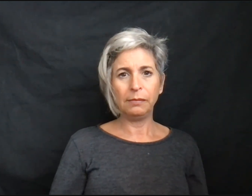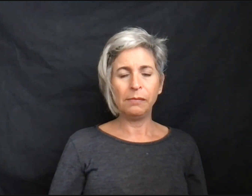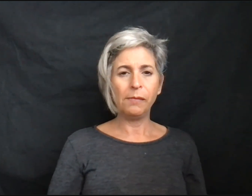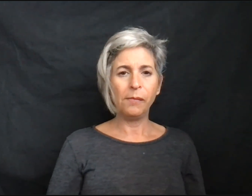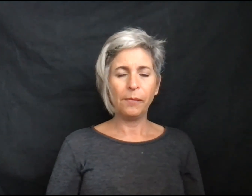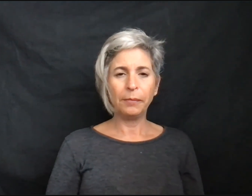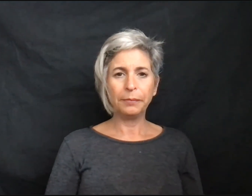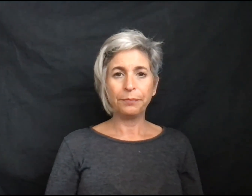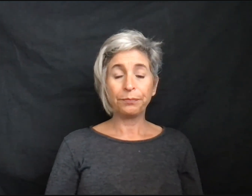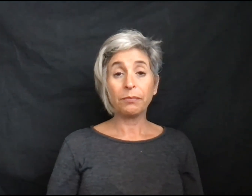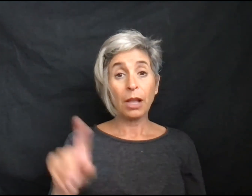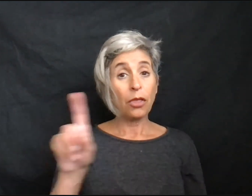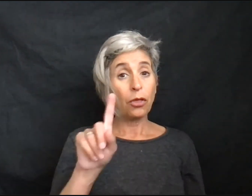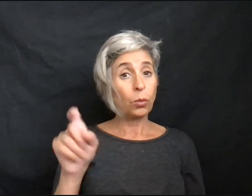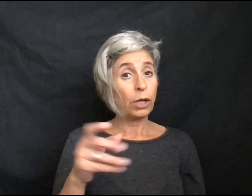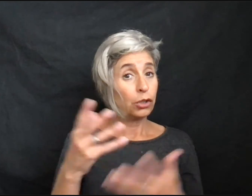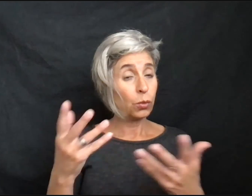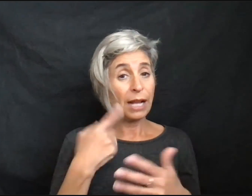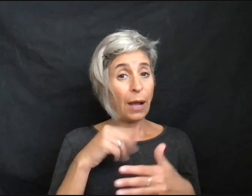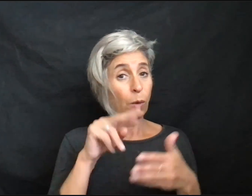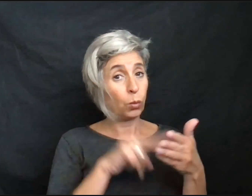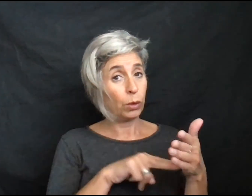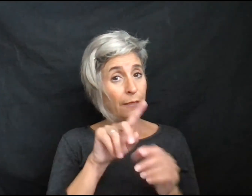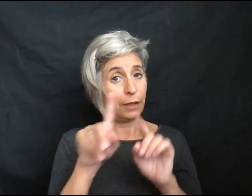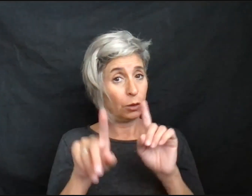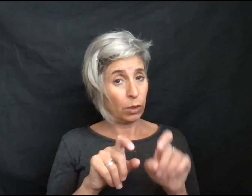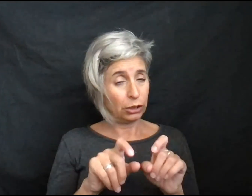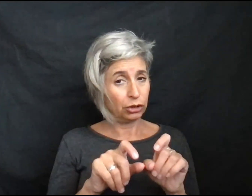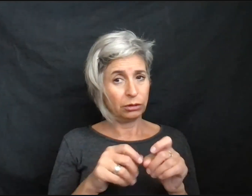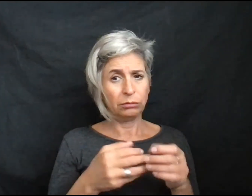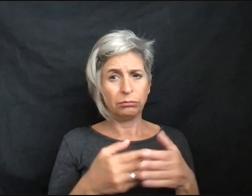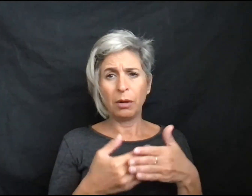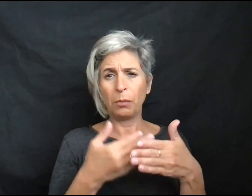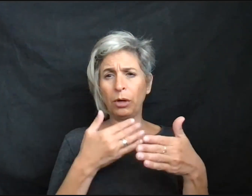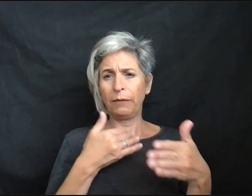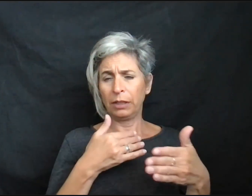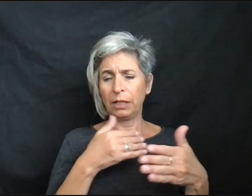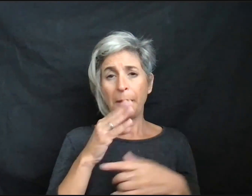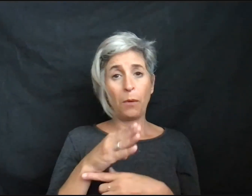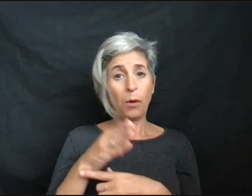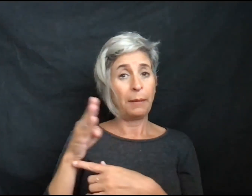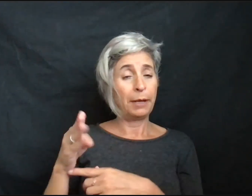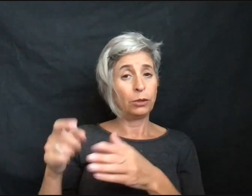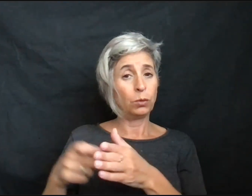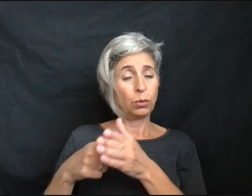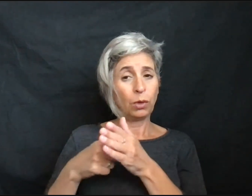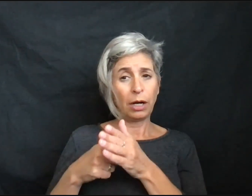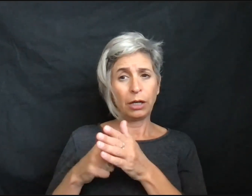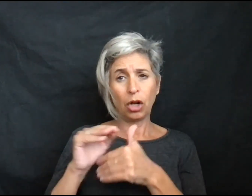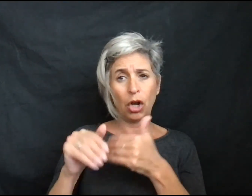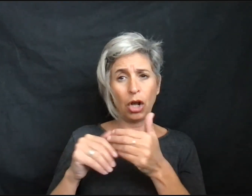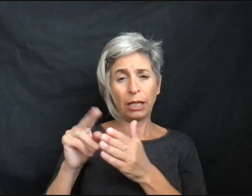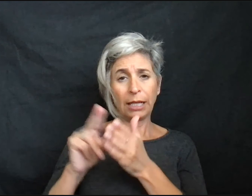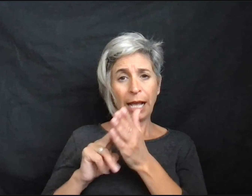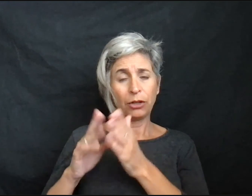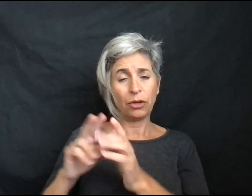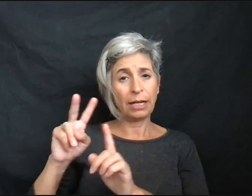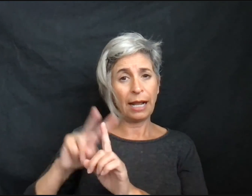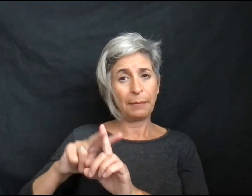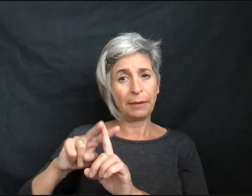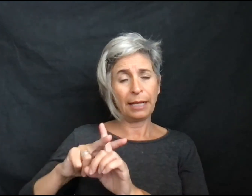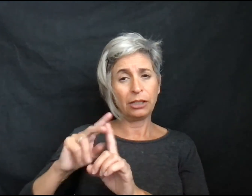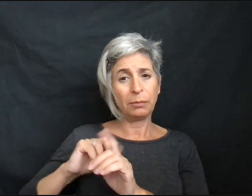So the question is, I'm going to read the question. Previously, Boynton required all subcontractor applications to